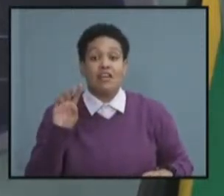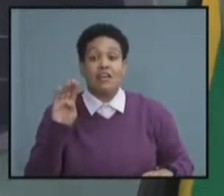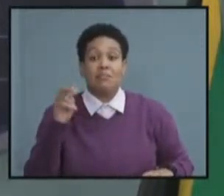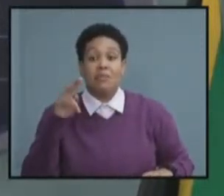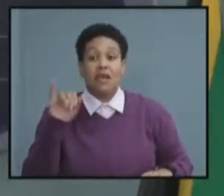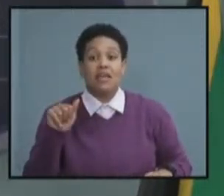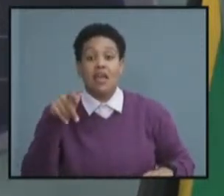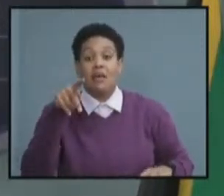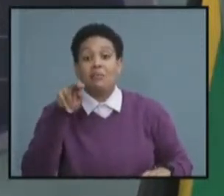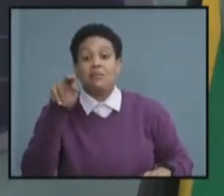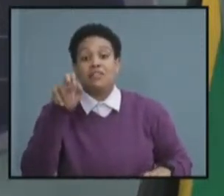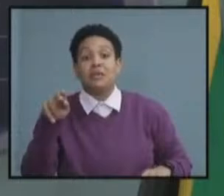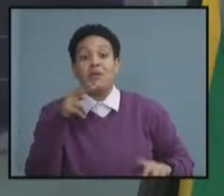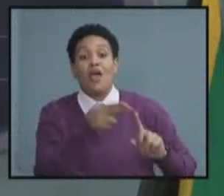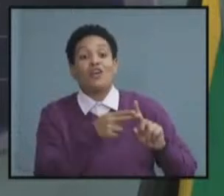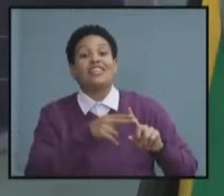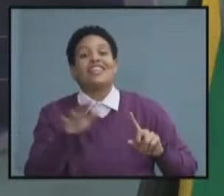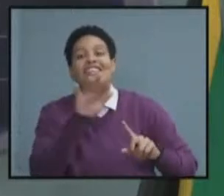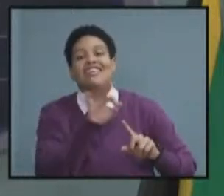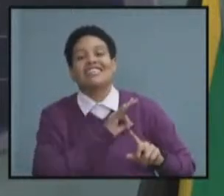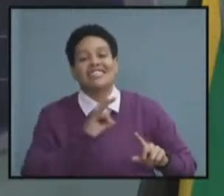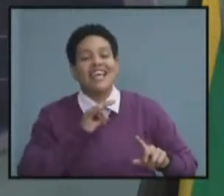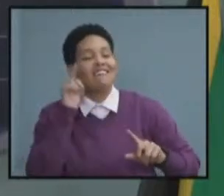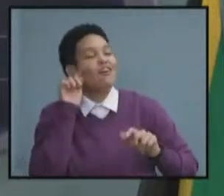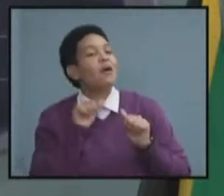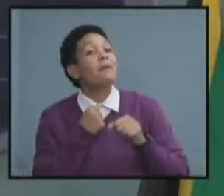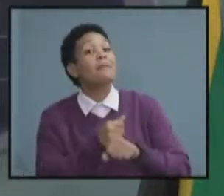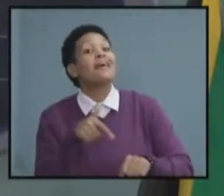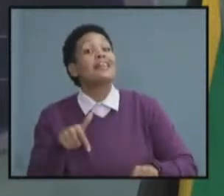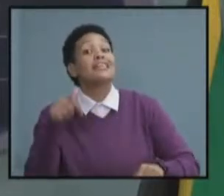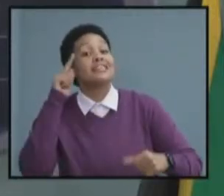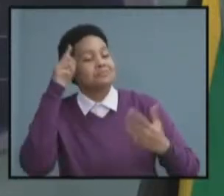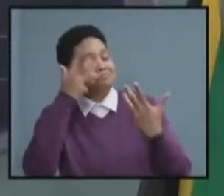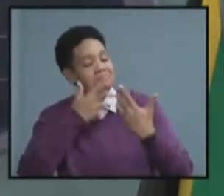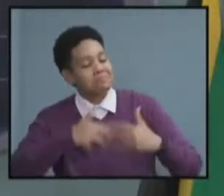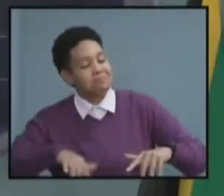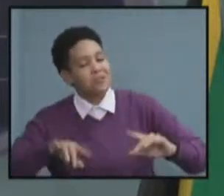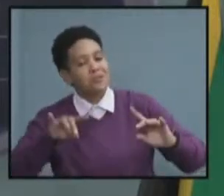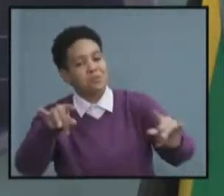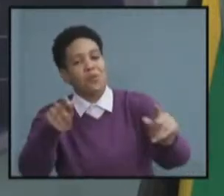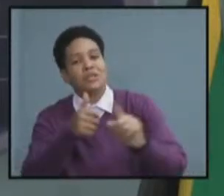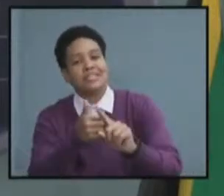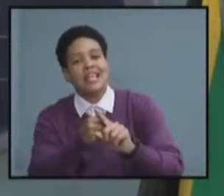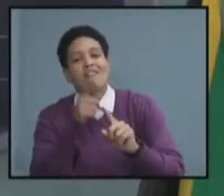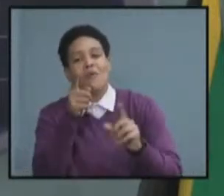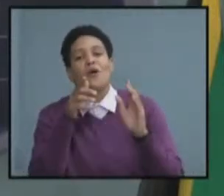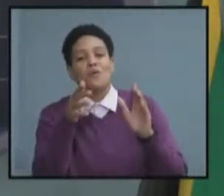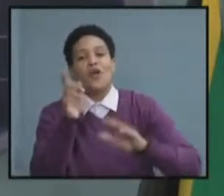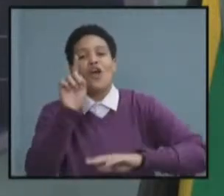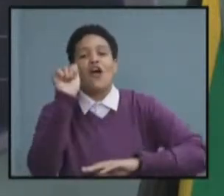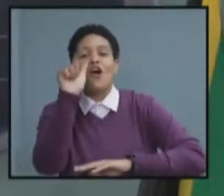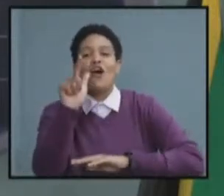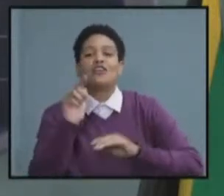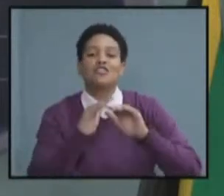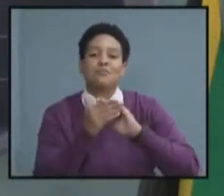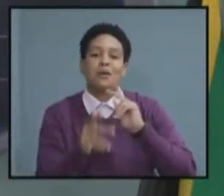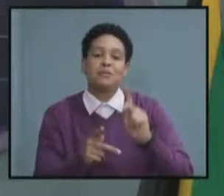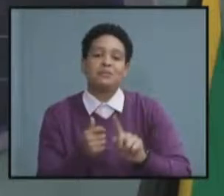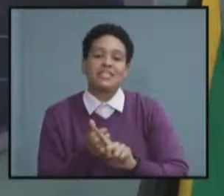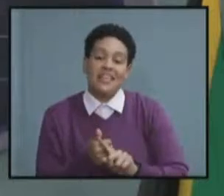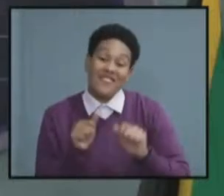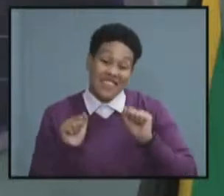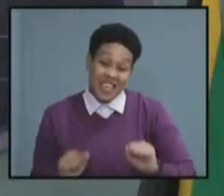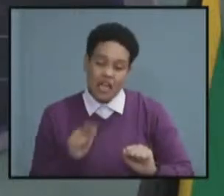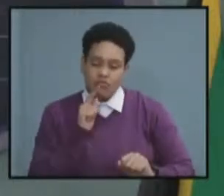their staff, for making this exercise a seamless one and one in which all Jamaicans